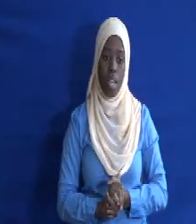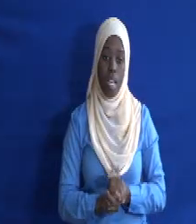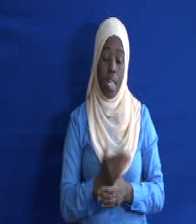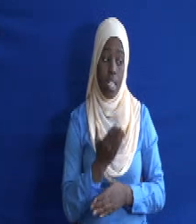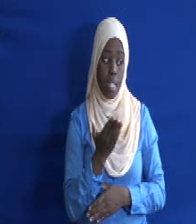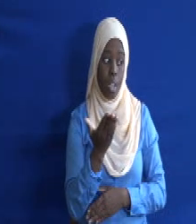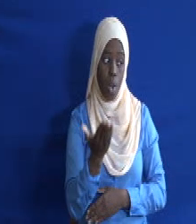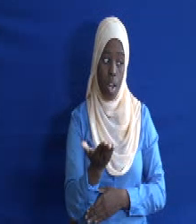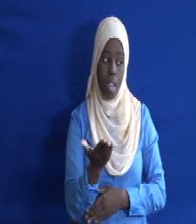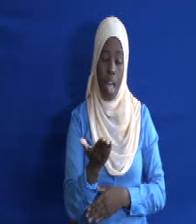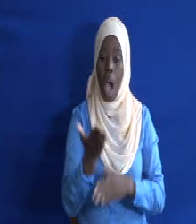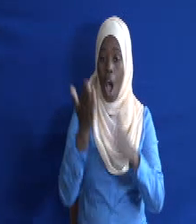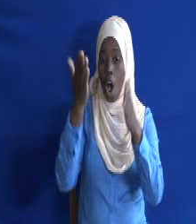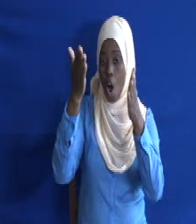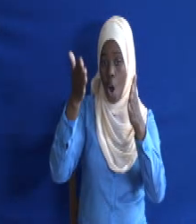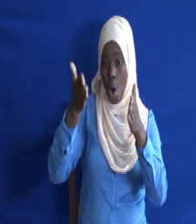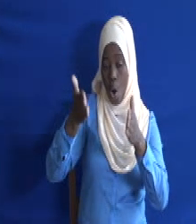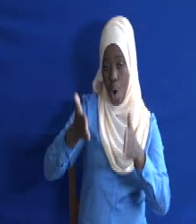the LCM